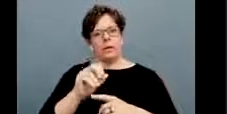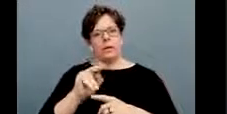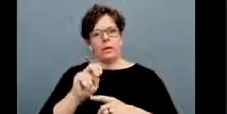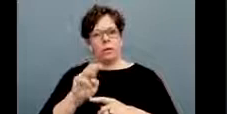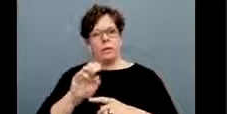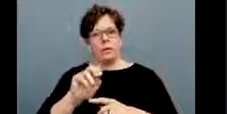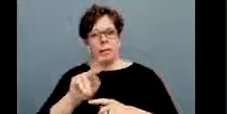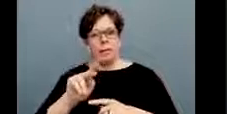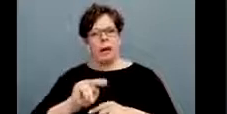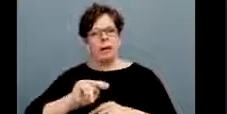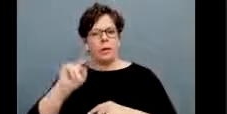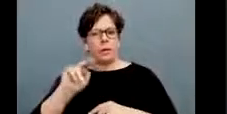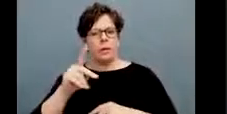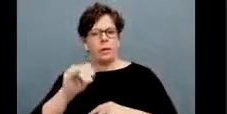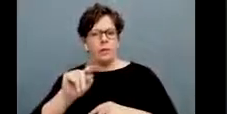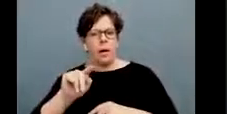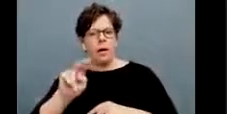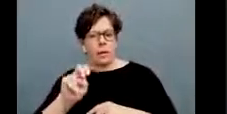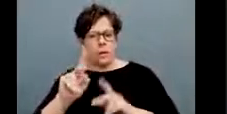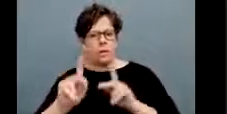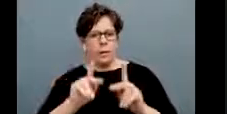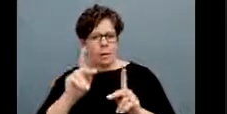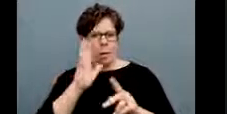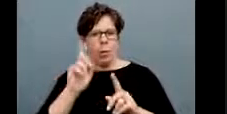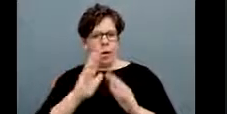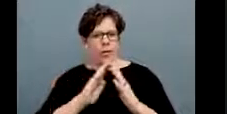Northern Paiute people whose land the site is on today.